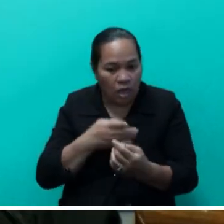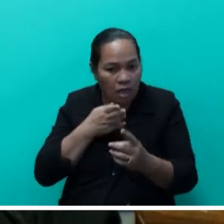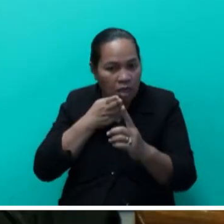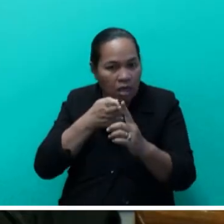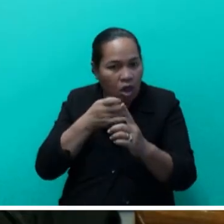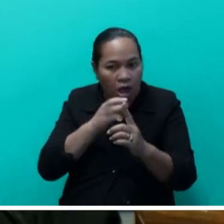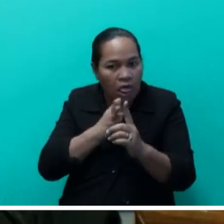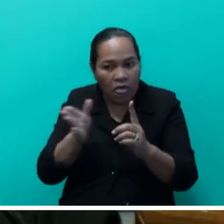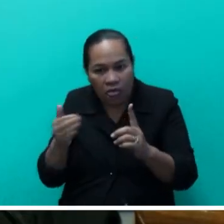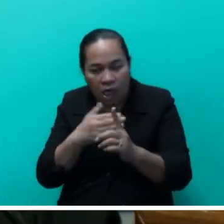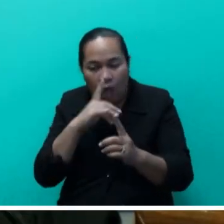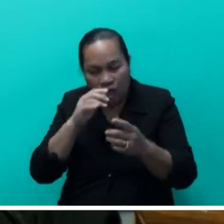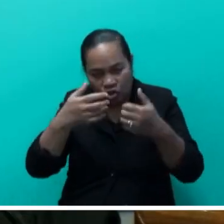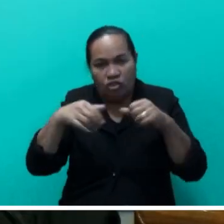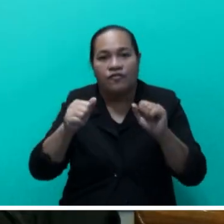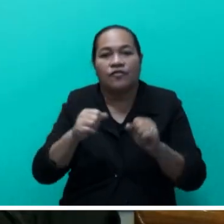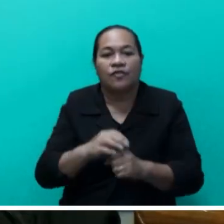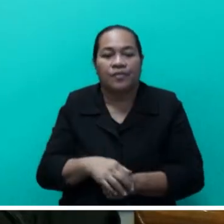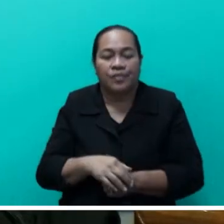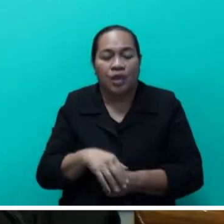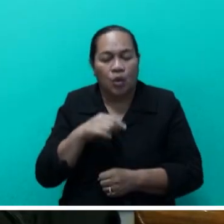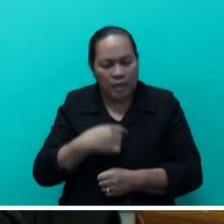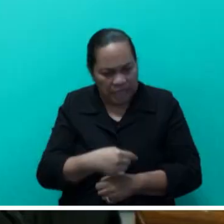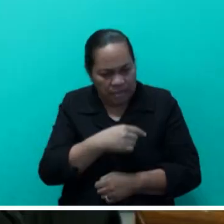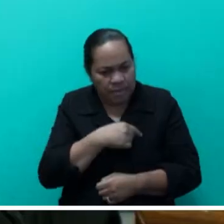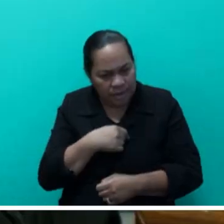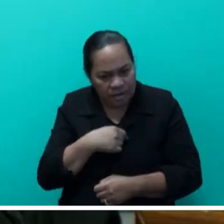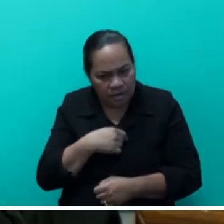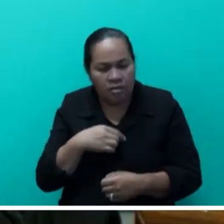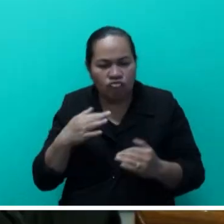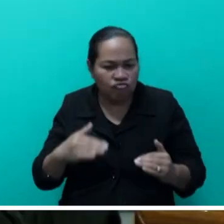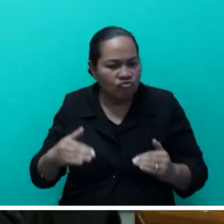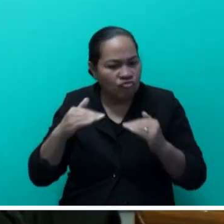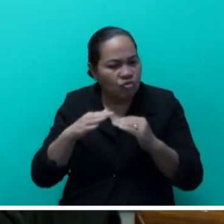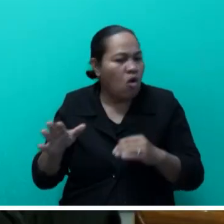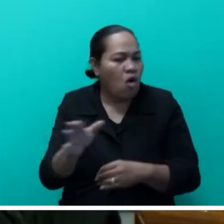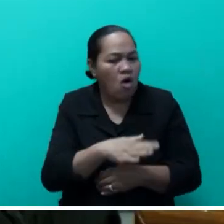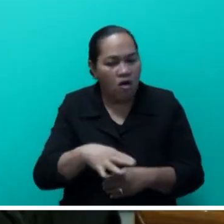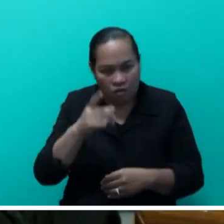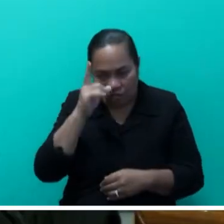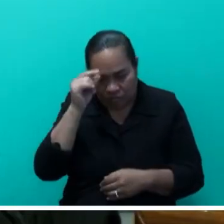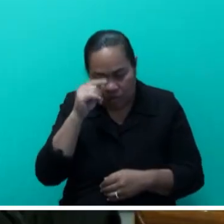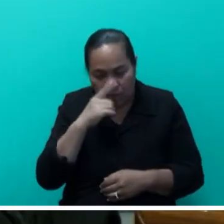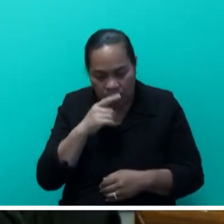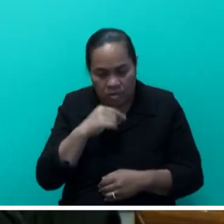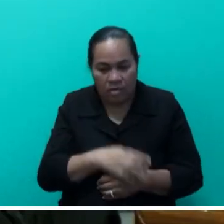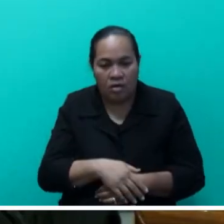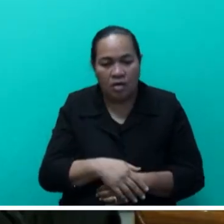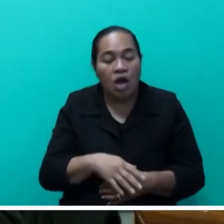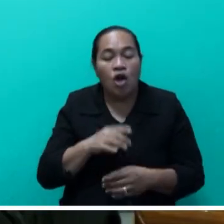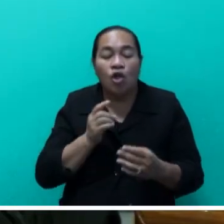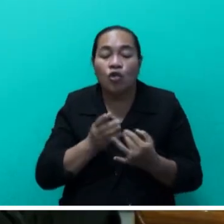goals. The Ministry of Justice is deeply committed to making justice accessible to all Fijians through our extensive outreach